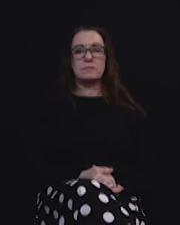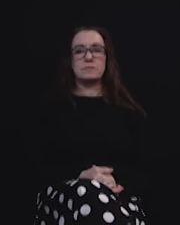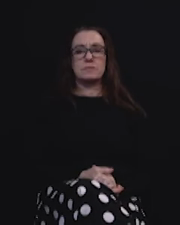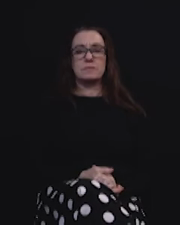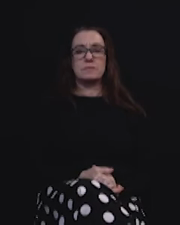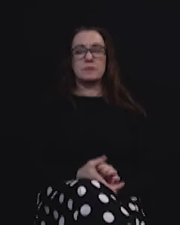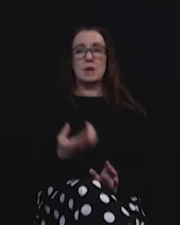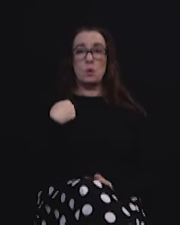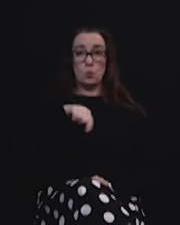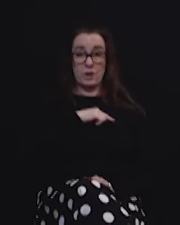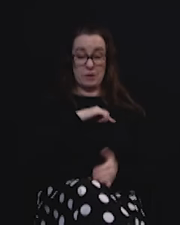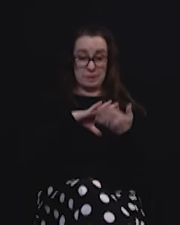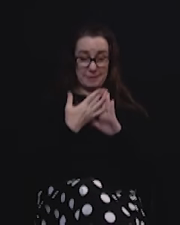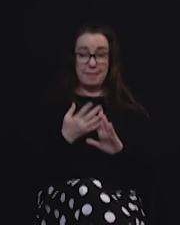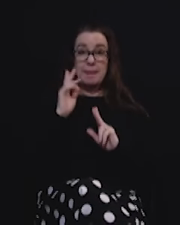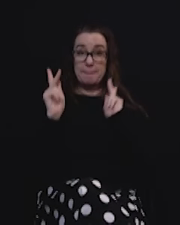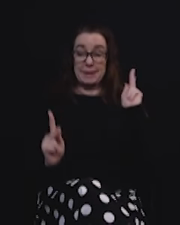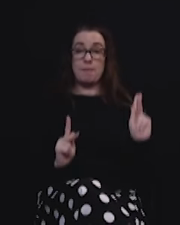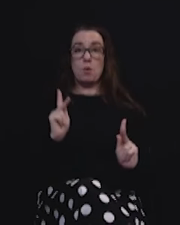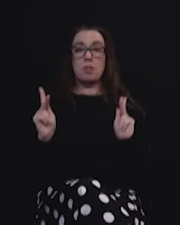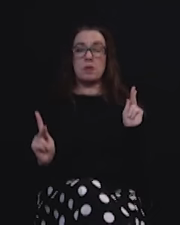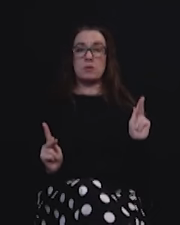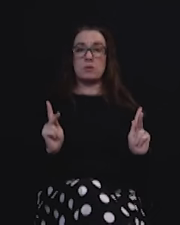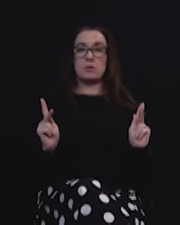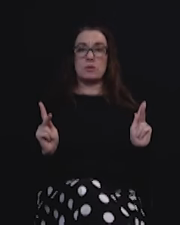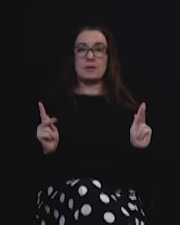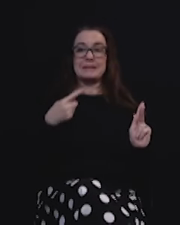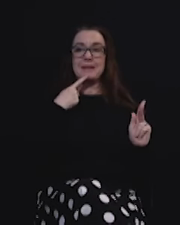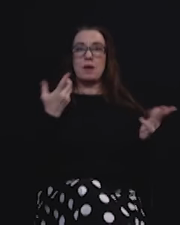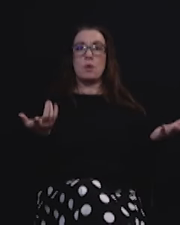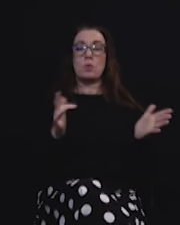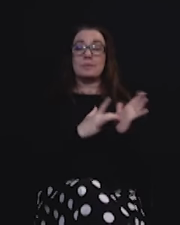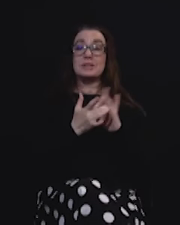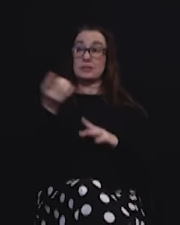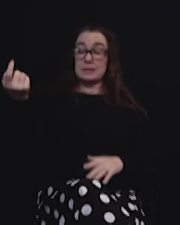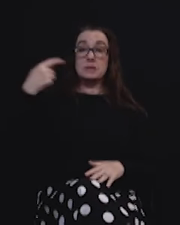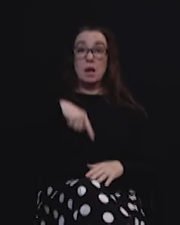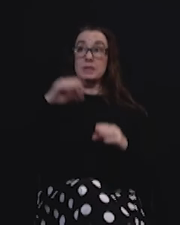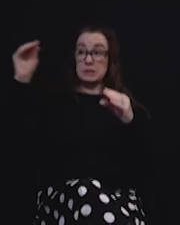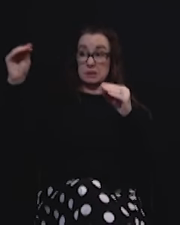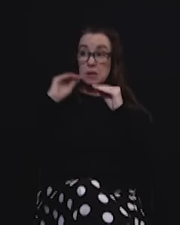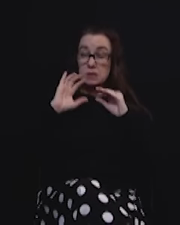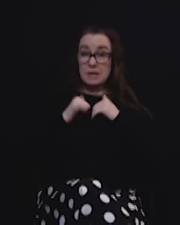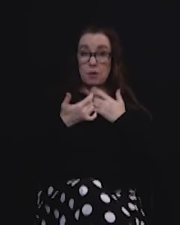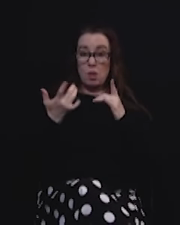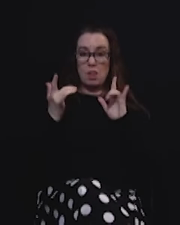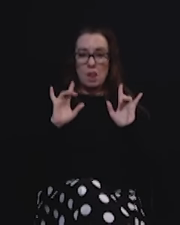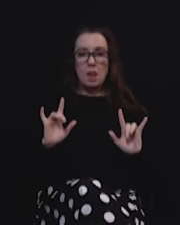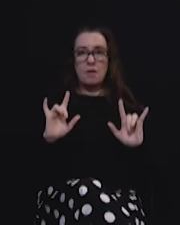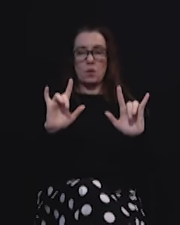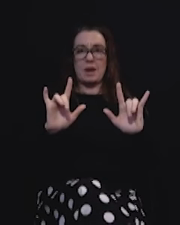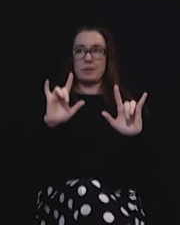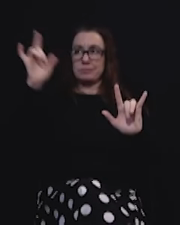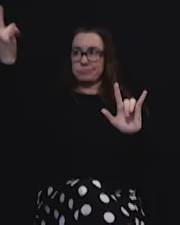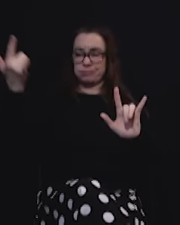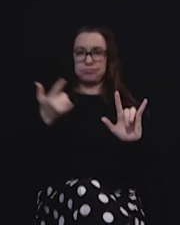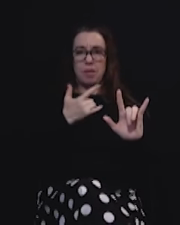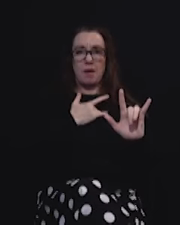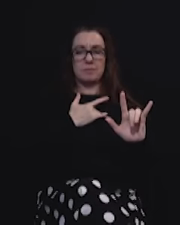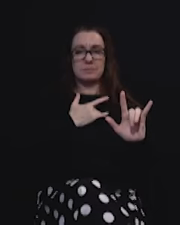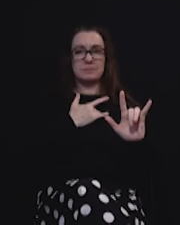We are meant to be a people who say, when Jesus comes to teach us how to love one another the way he has first loved